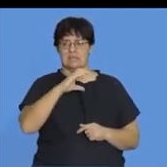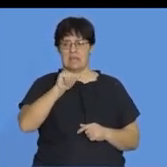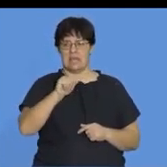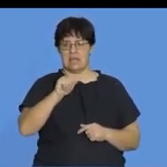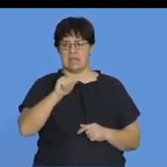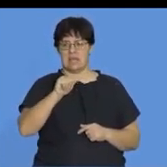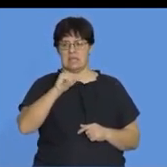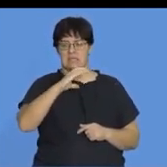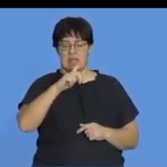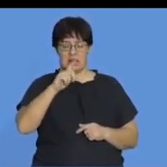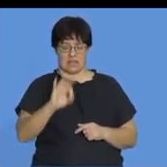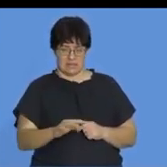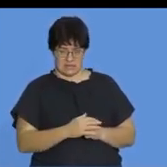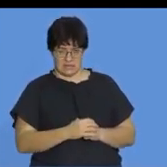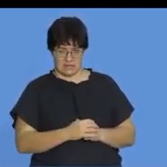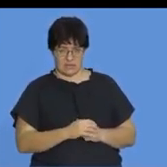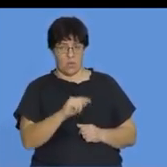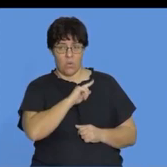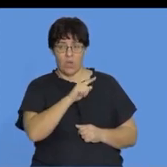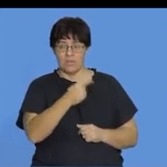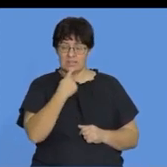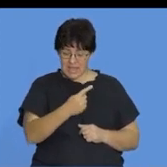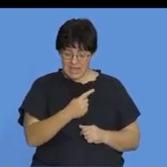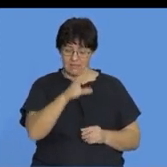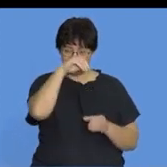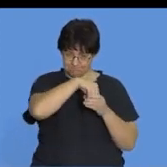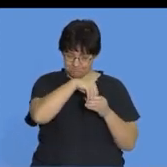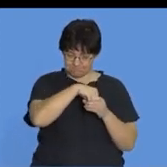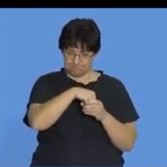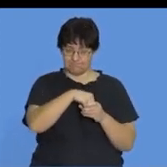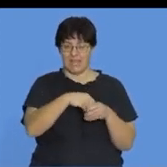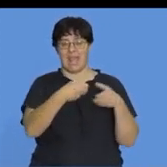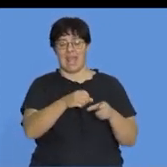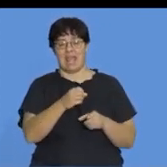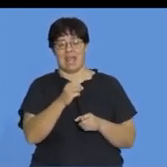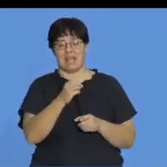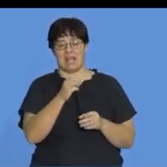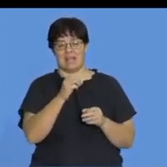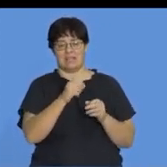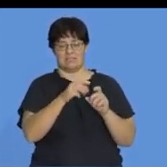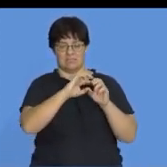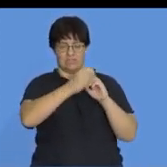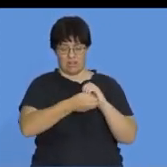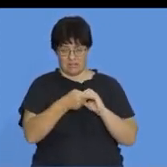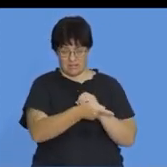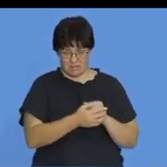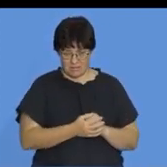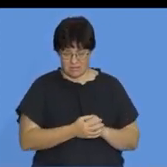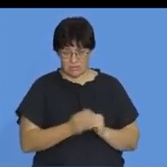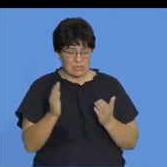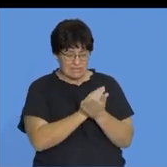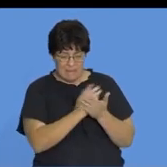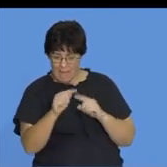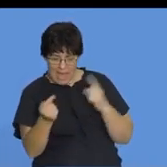Because remember, we said this calcium carbonate is contained in eggshells. It means there is calcium carbonate in